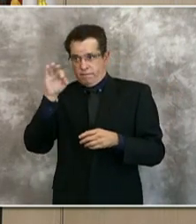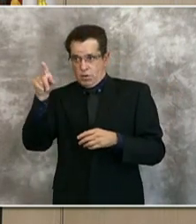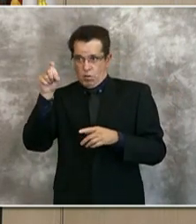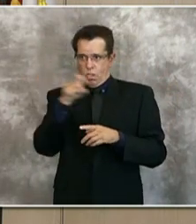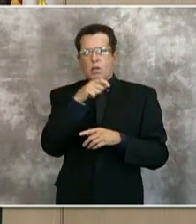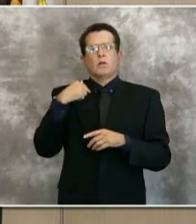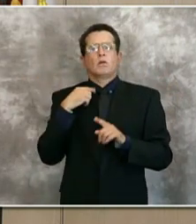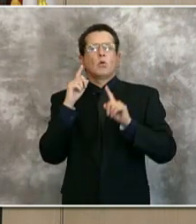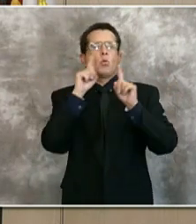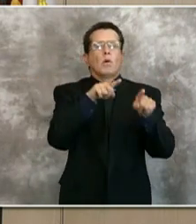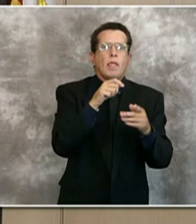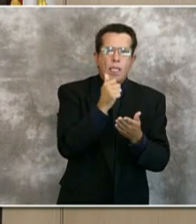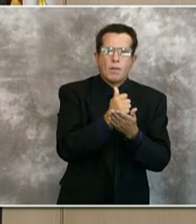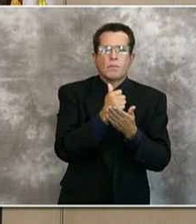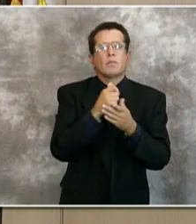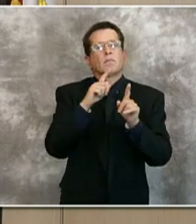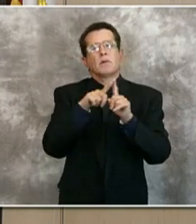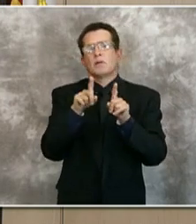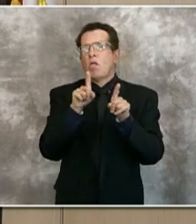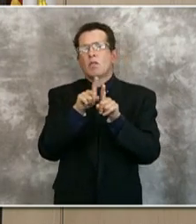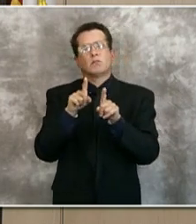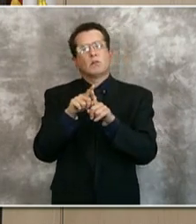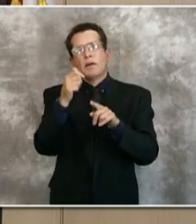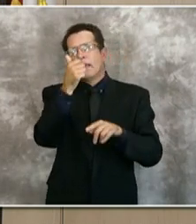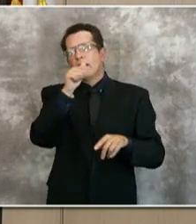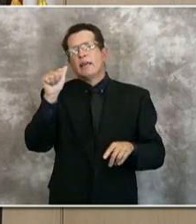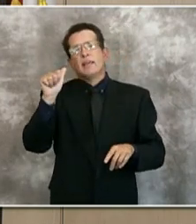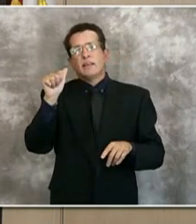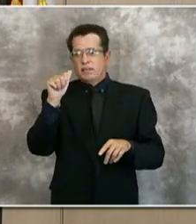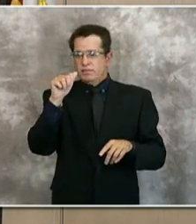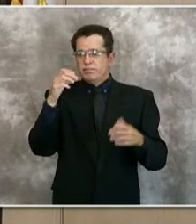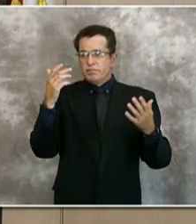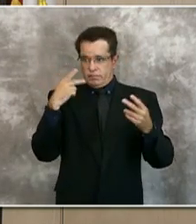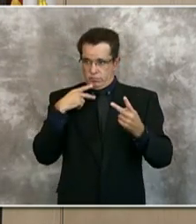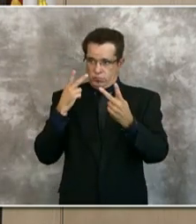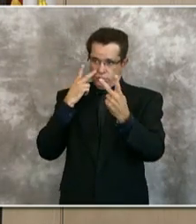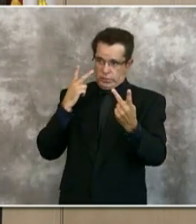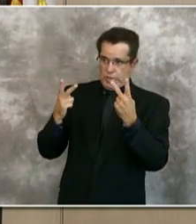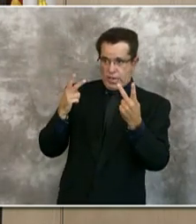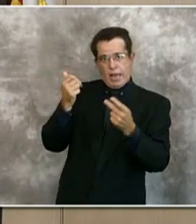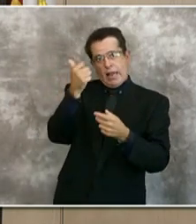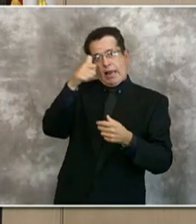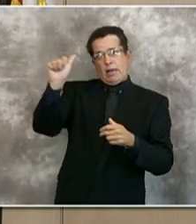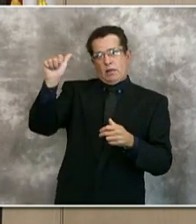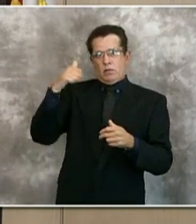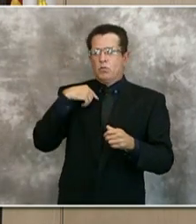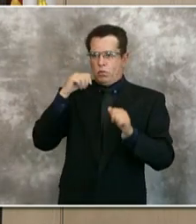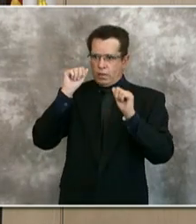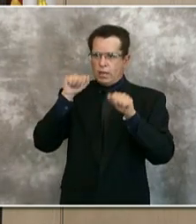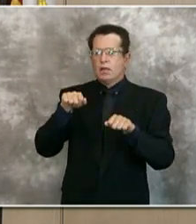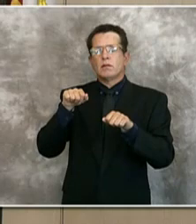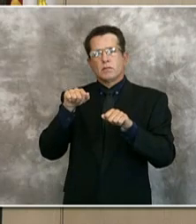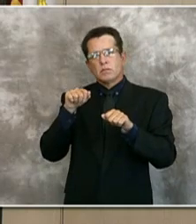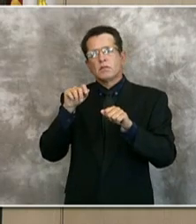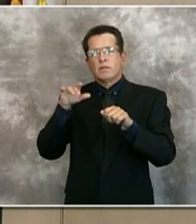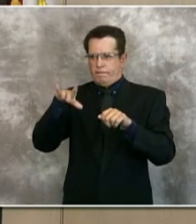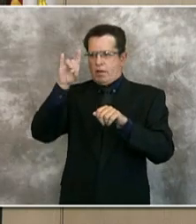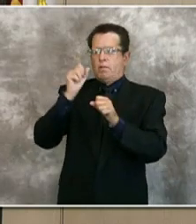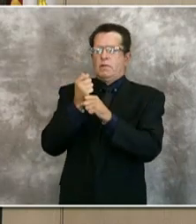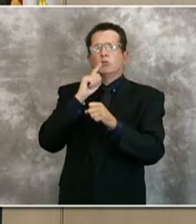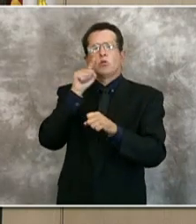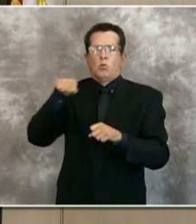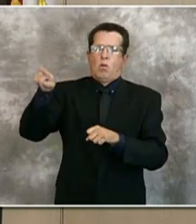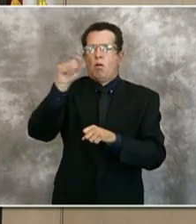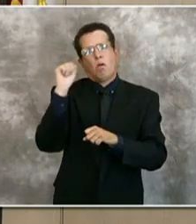to look at just random assessments so that we can assess compliance across the